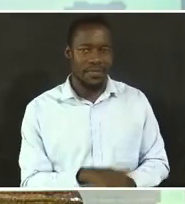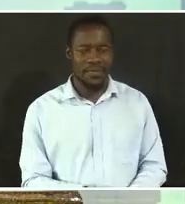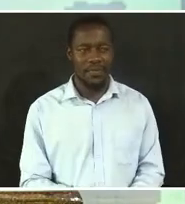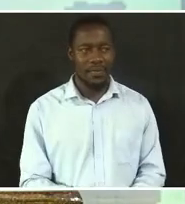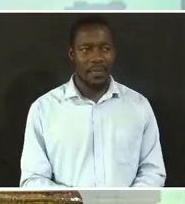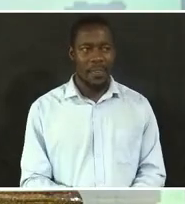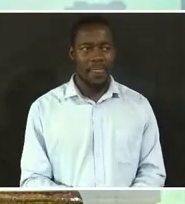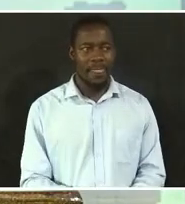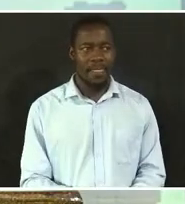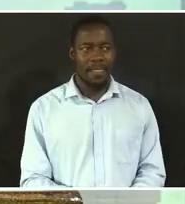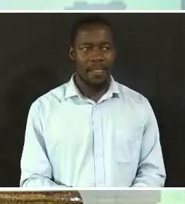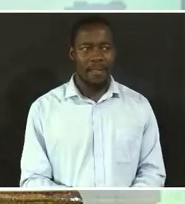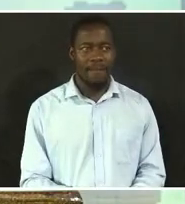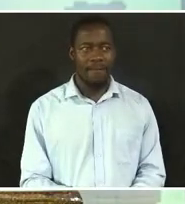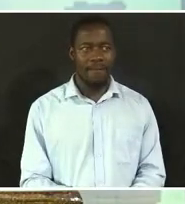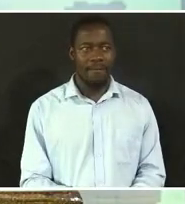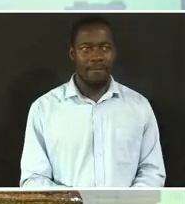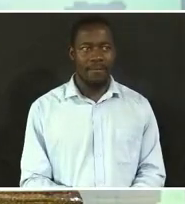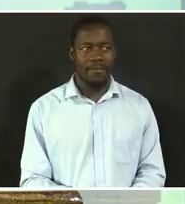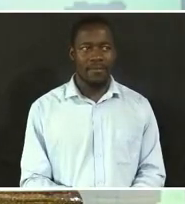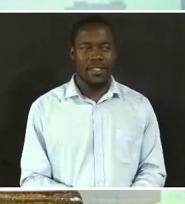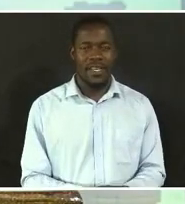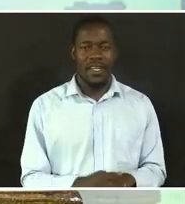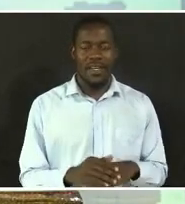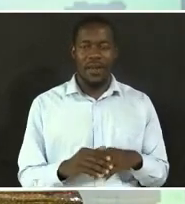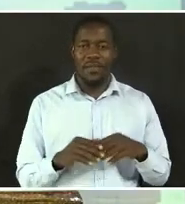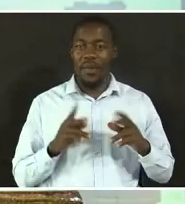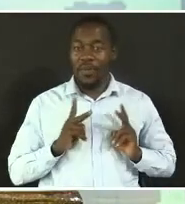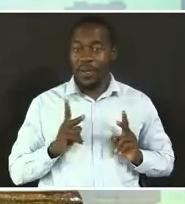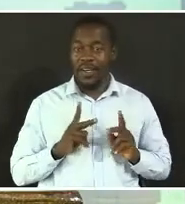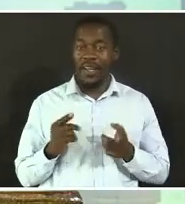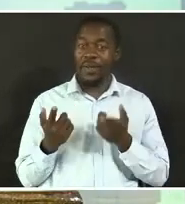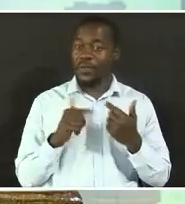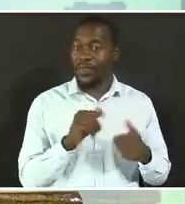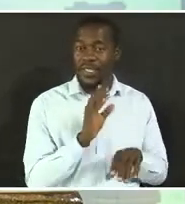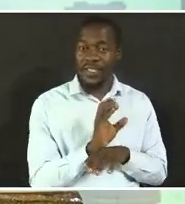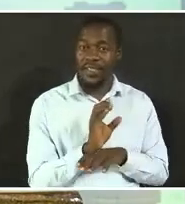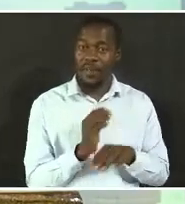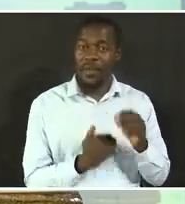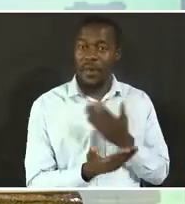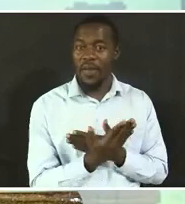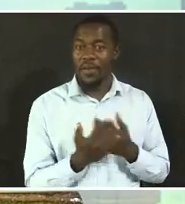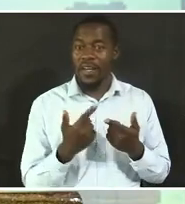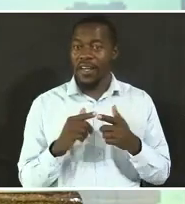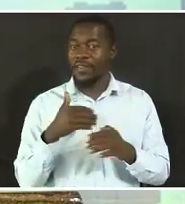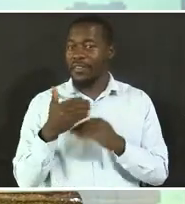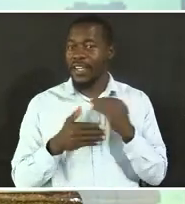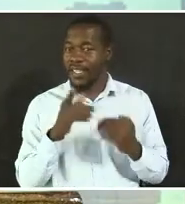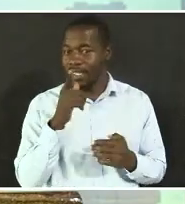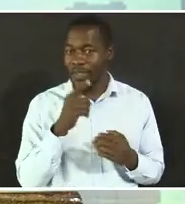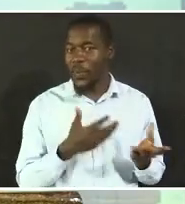level. They come to church in the afternoon and they don't want to sit in church.